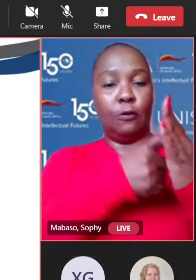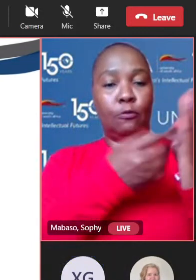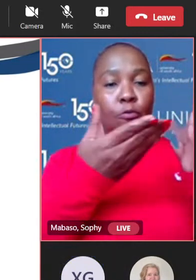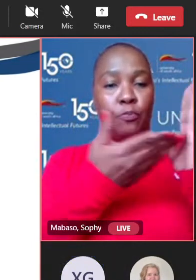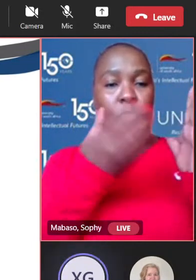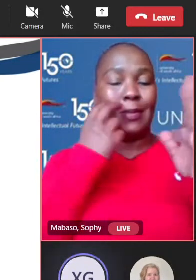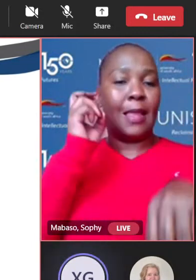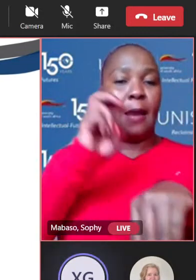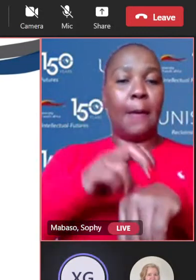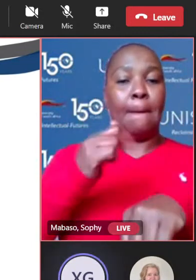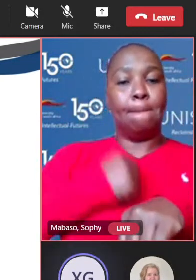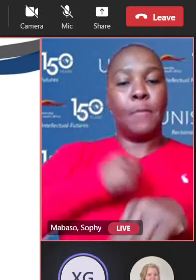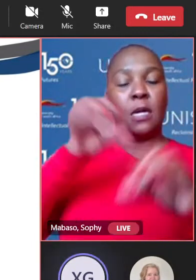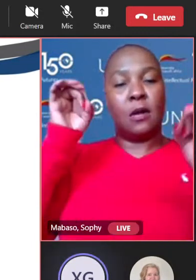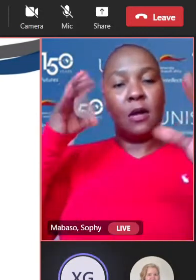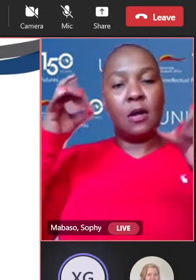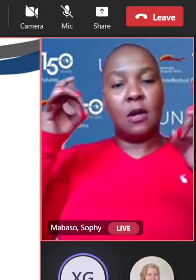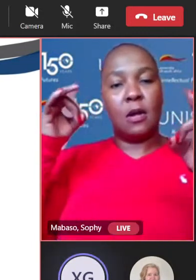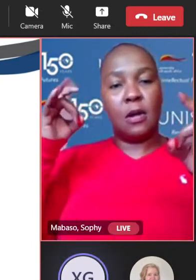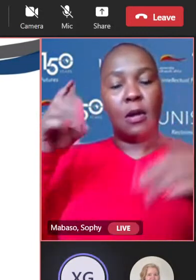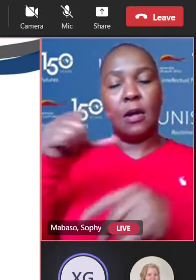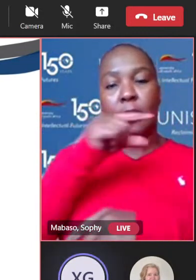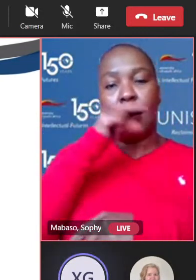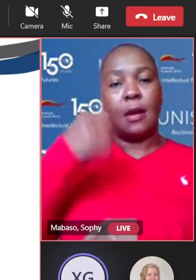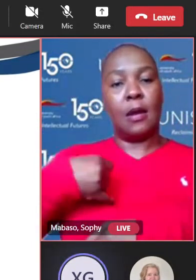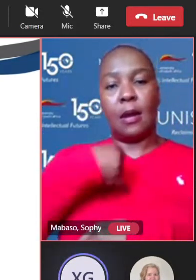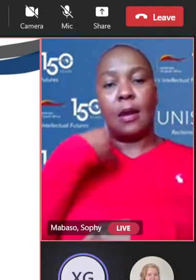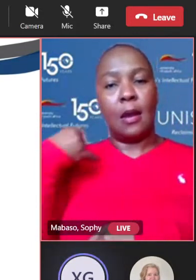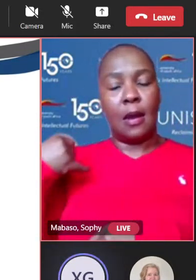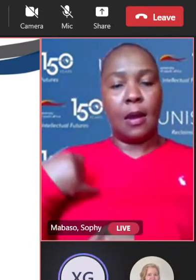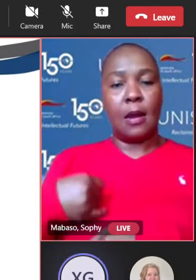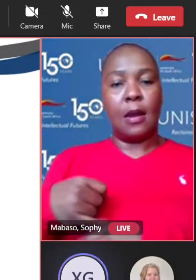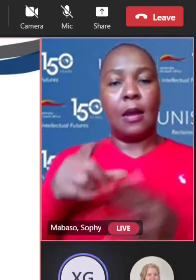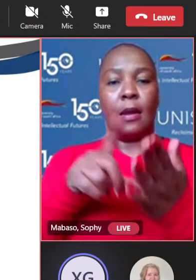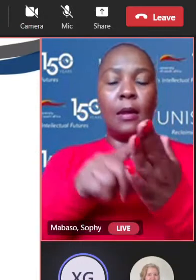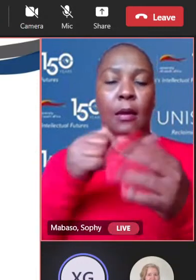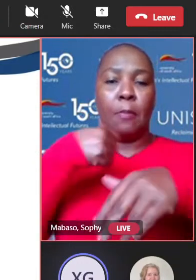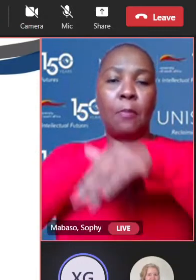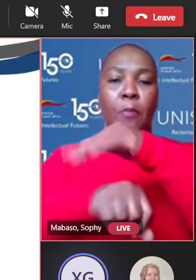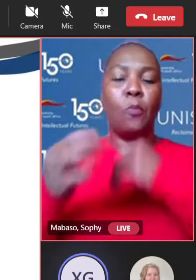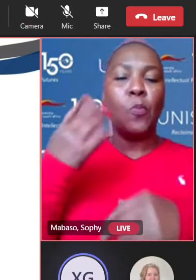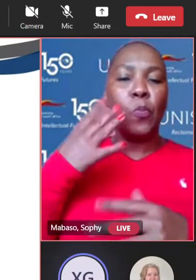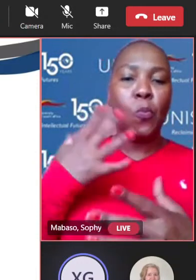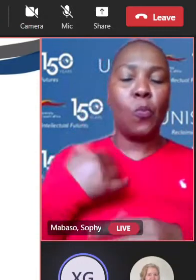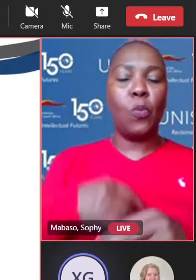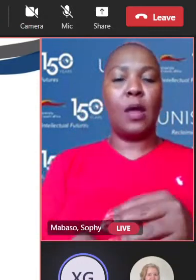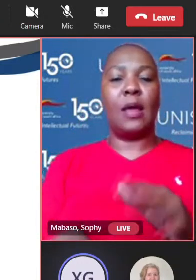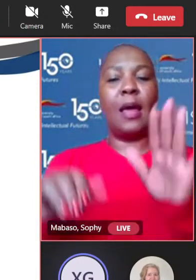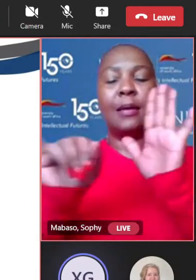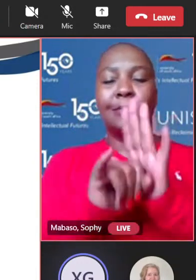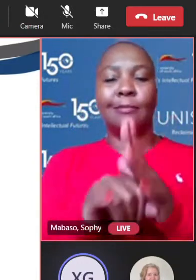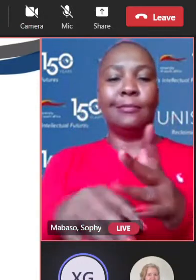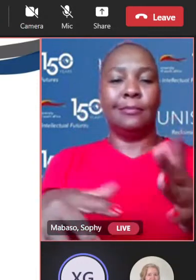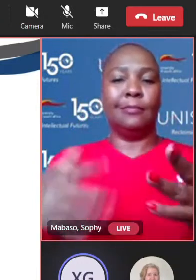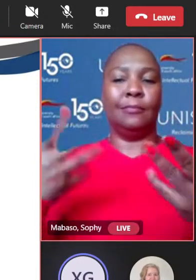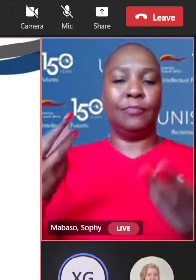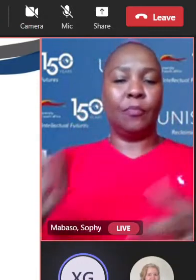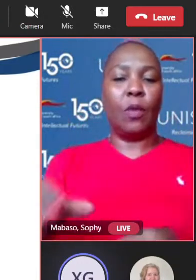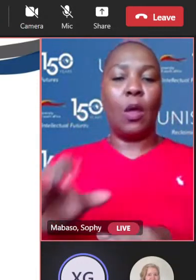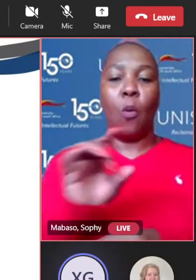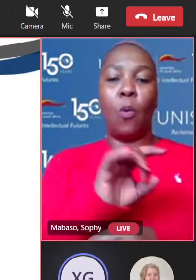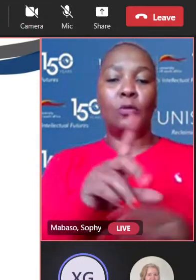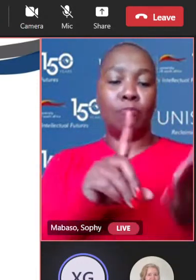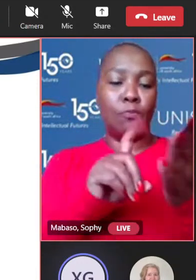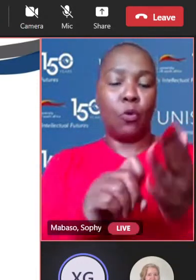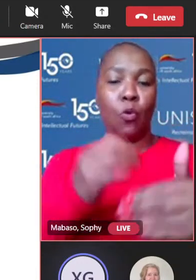information. Surname, full names, date of birth, South African ID number or passport. Once you press continue, it